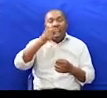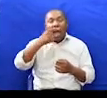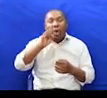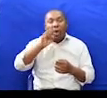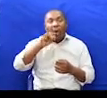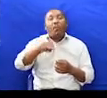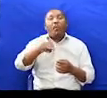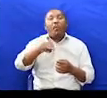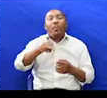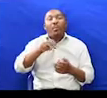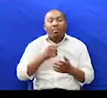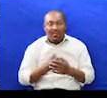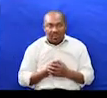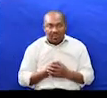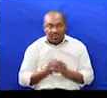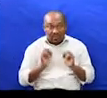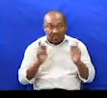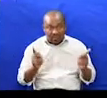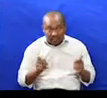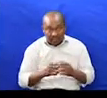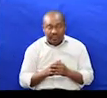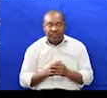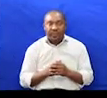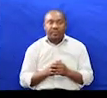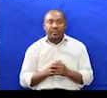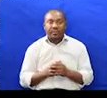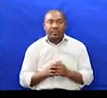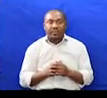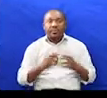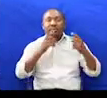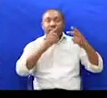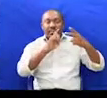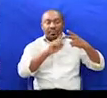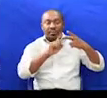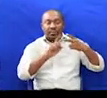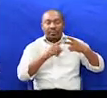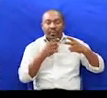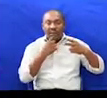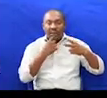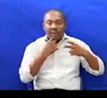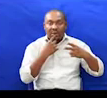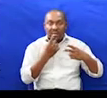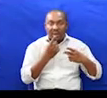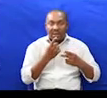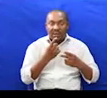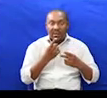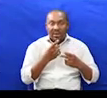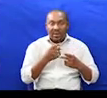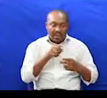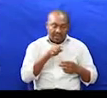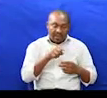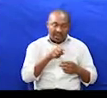Okay? That's fine. Another one. He said that atom can neither be created nor